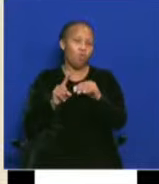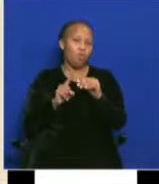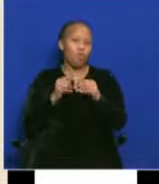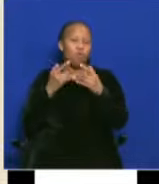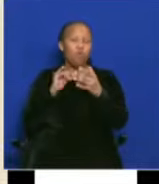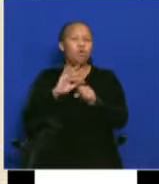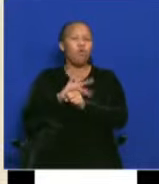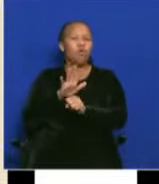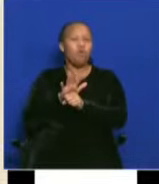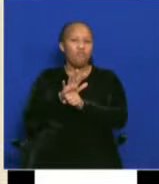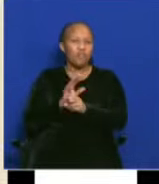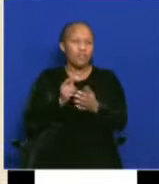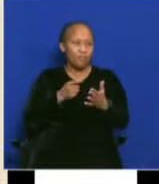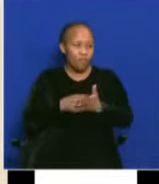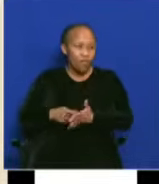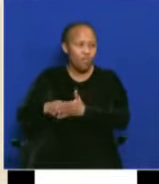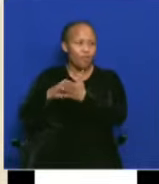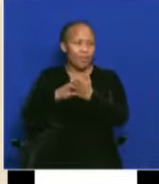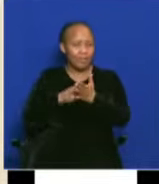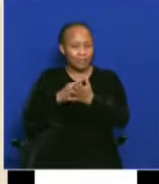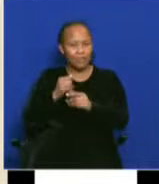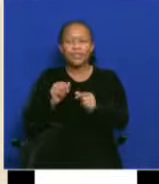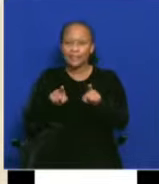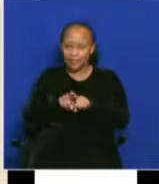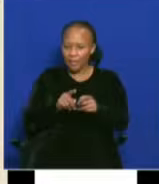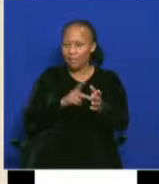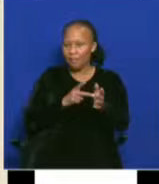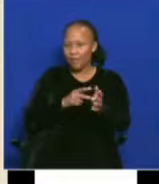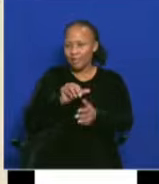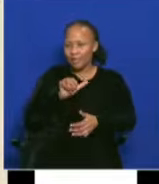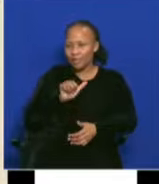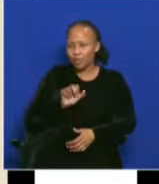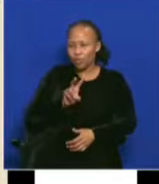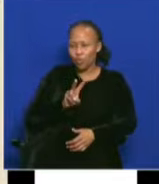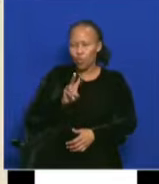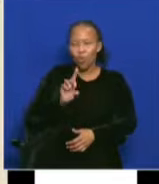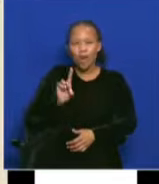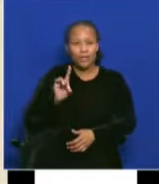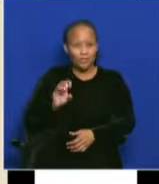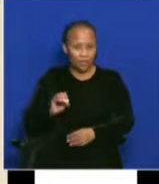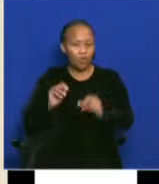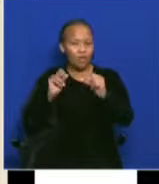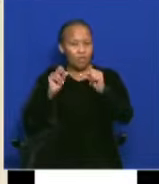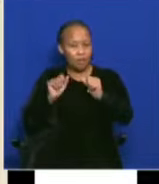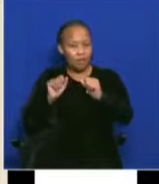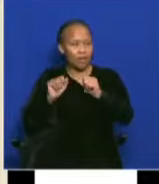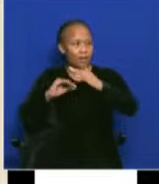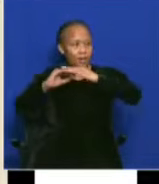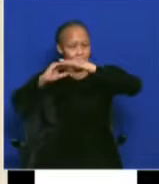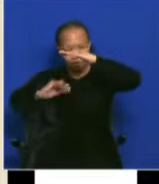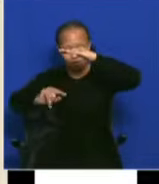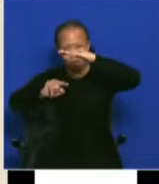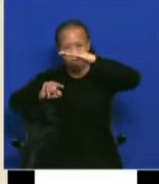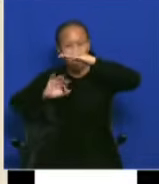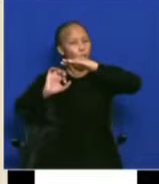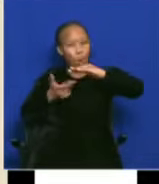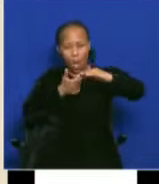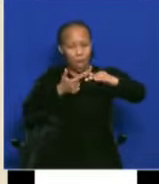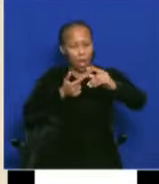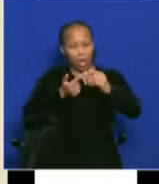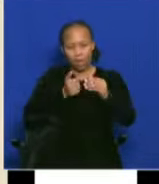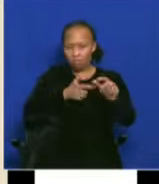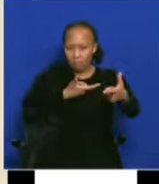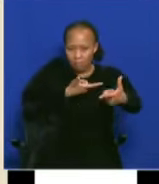It's on the same page, 6210. It's immediately below the screen. They're all screenshots of this information.